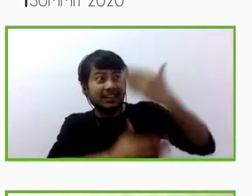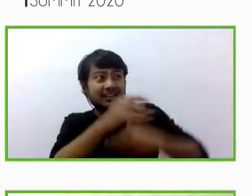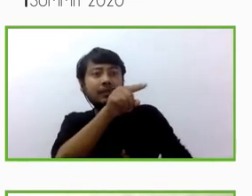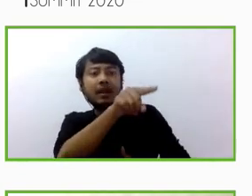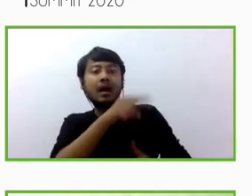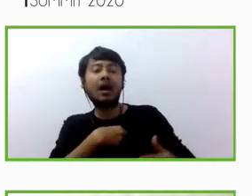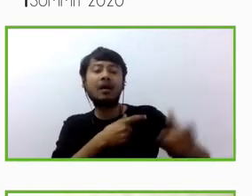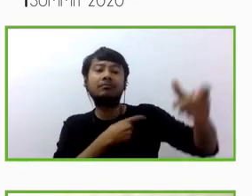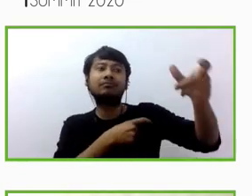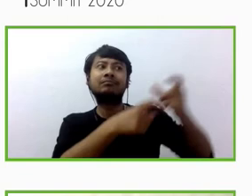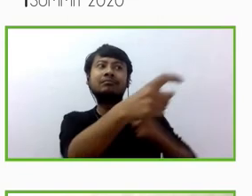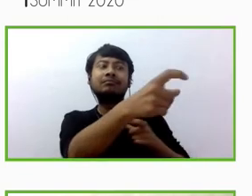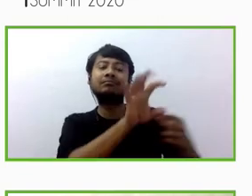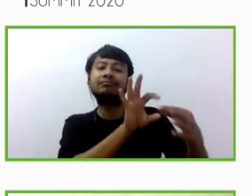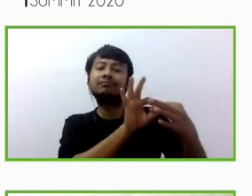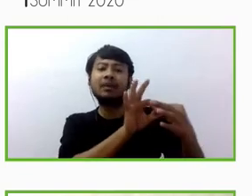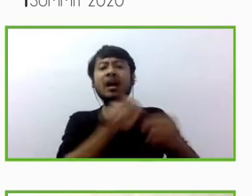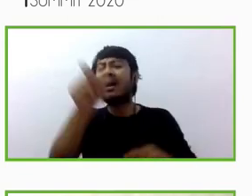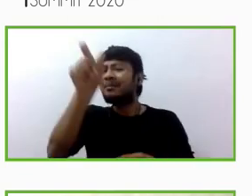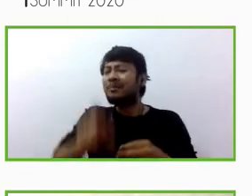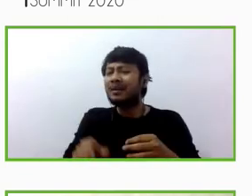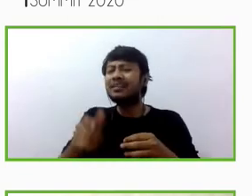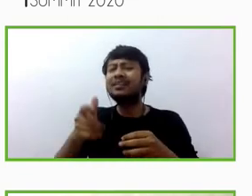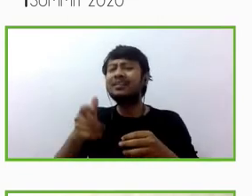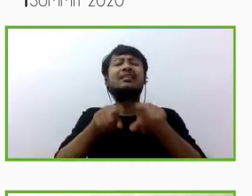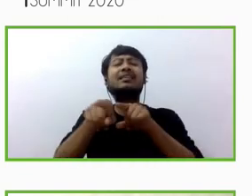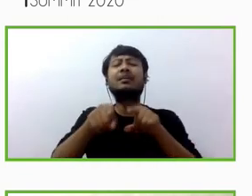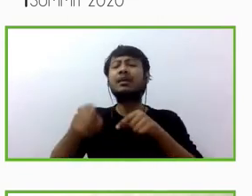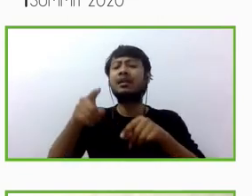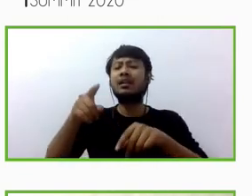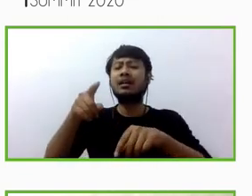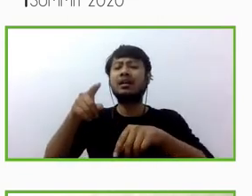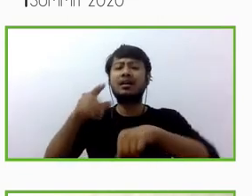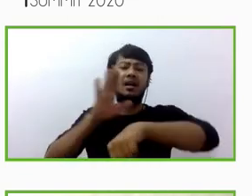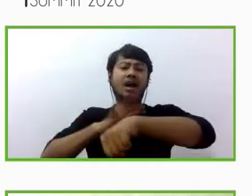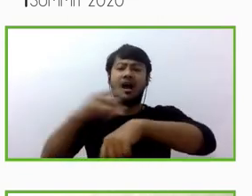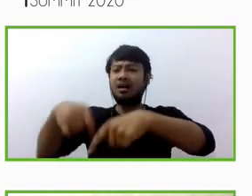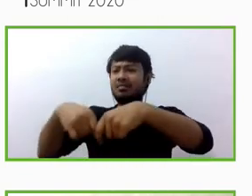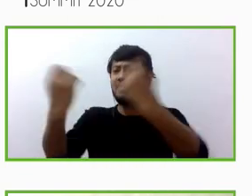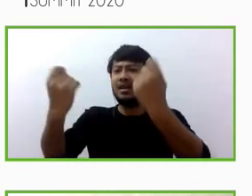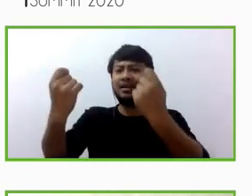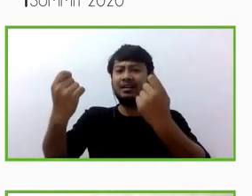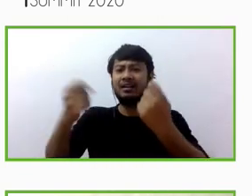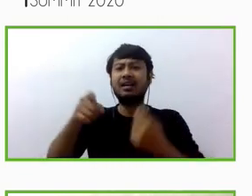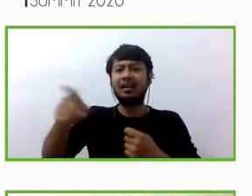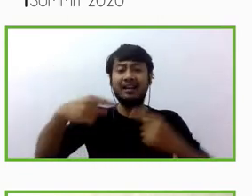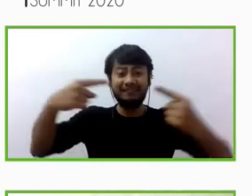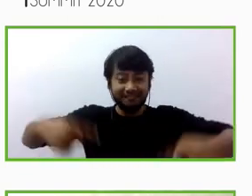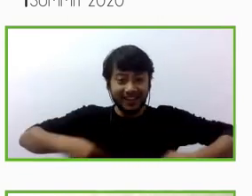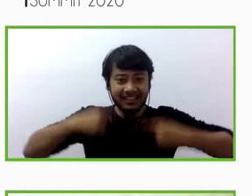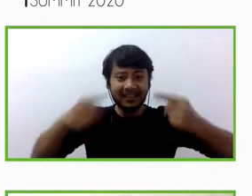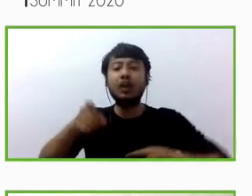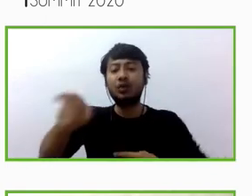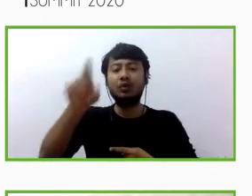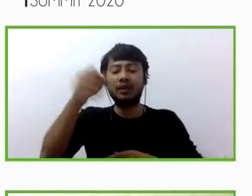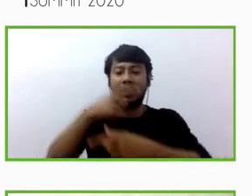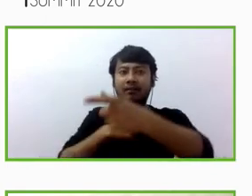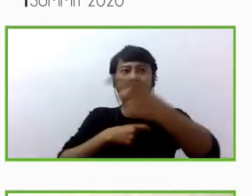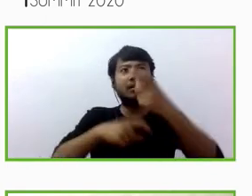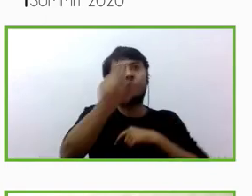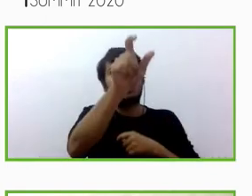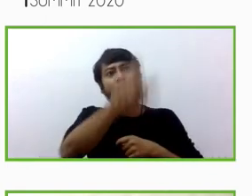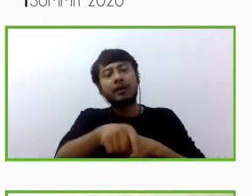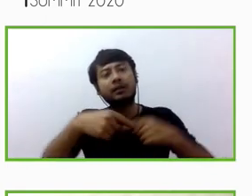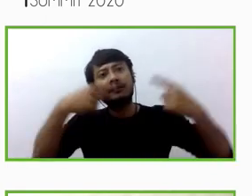short-term ones. You know, and if you break your leg and you're in a wheelchair for 6 weeks, you begin to appreciate what it's like if you had to be in that